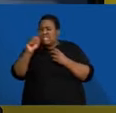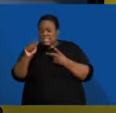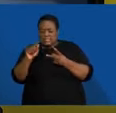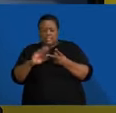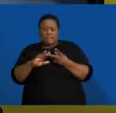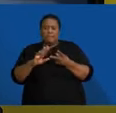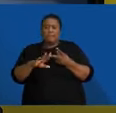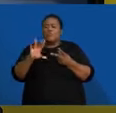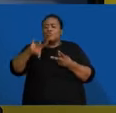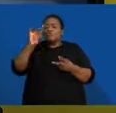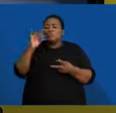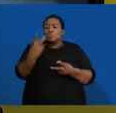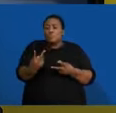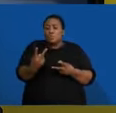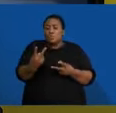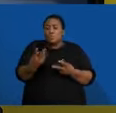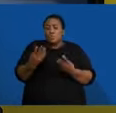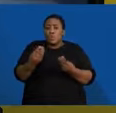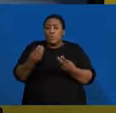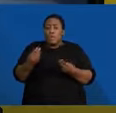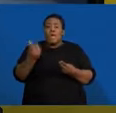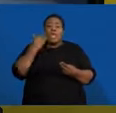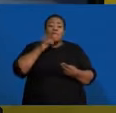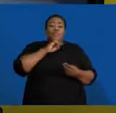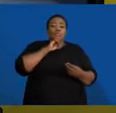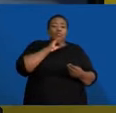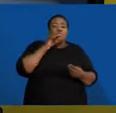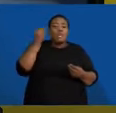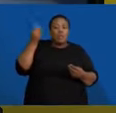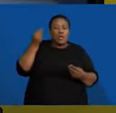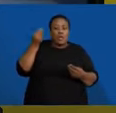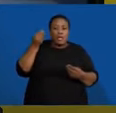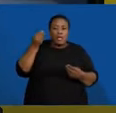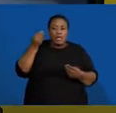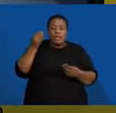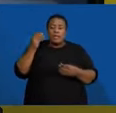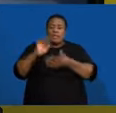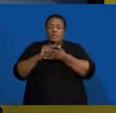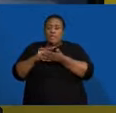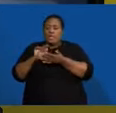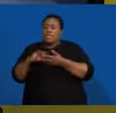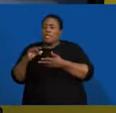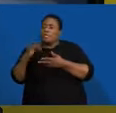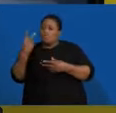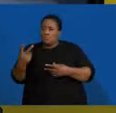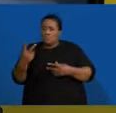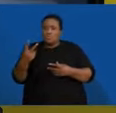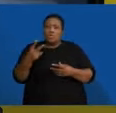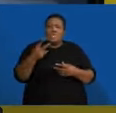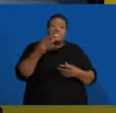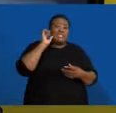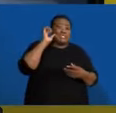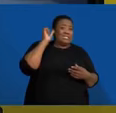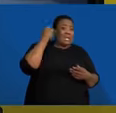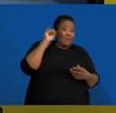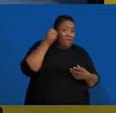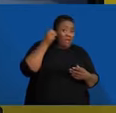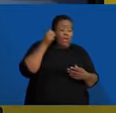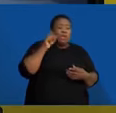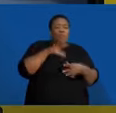using the gray calculator, if you're using the silver one, you choose number 3, and you opt for A